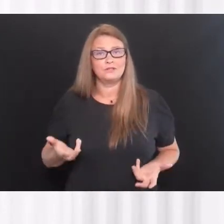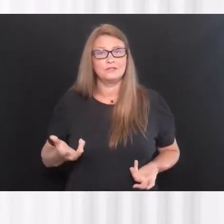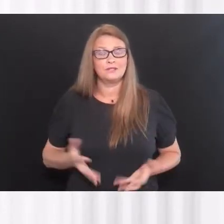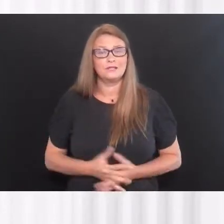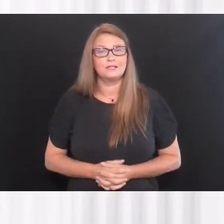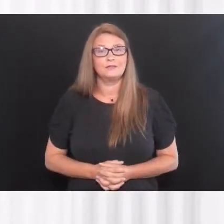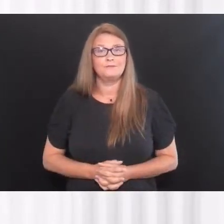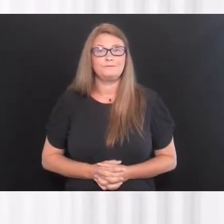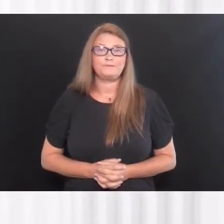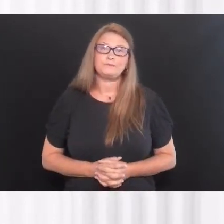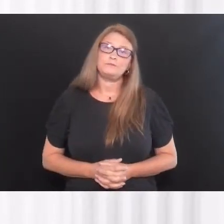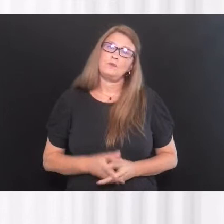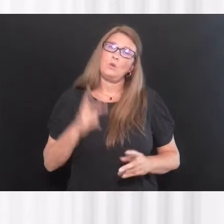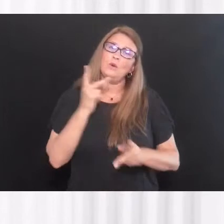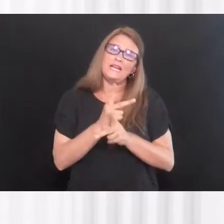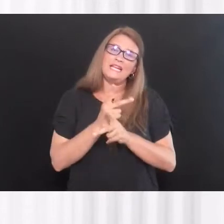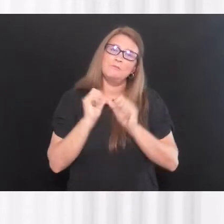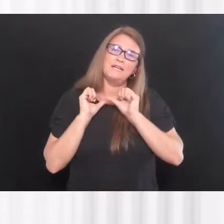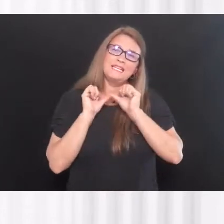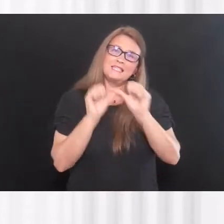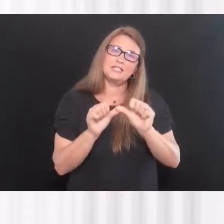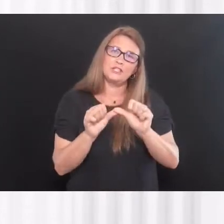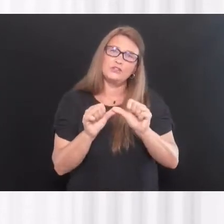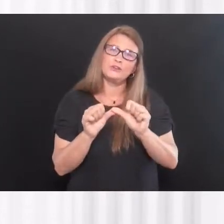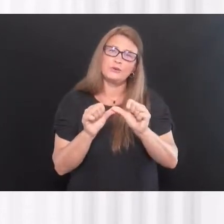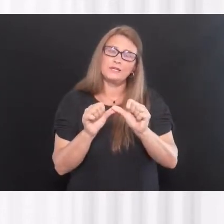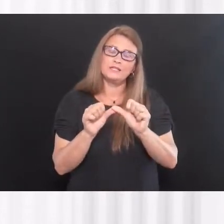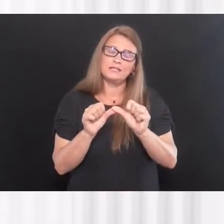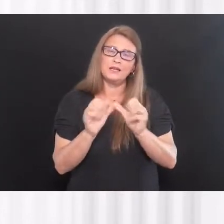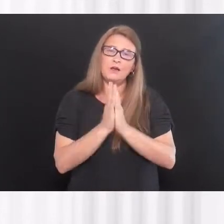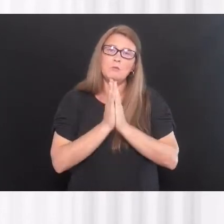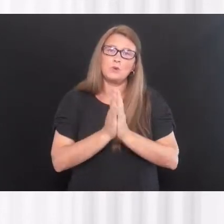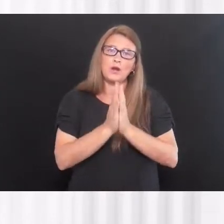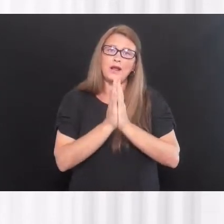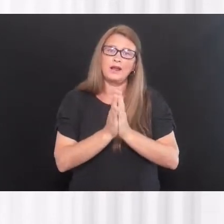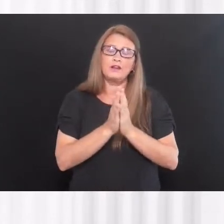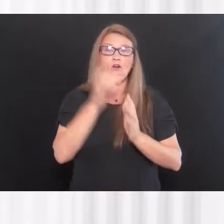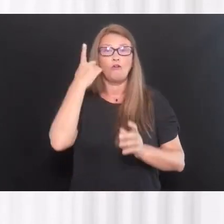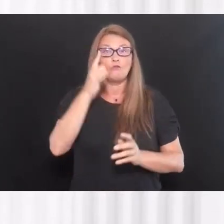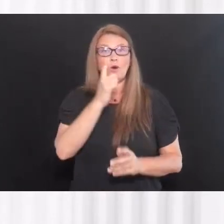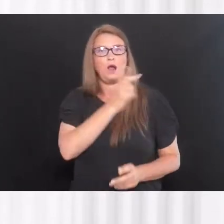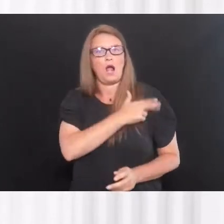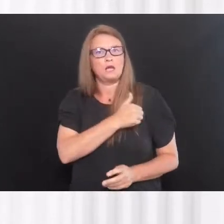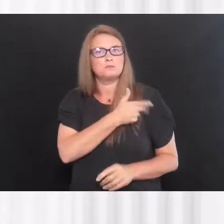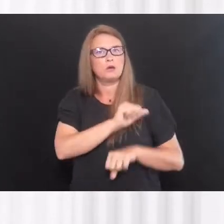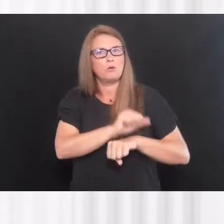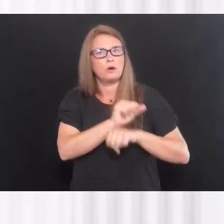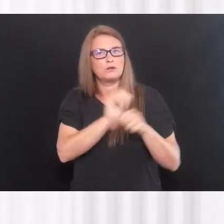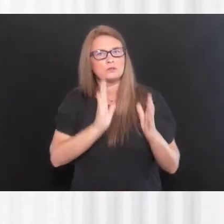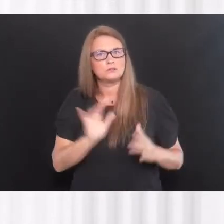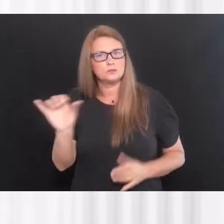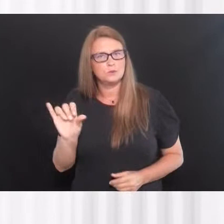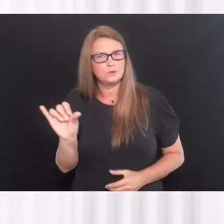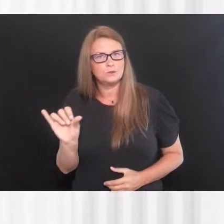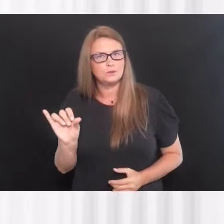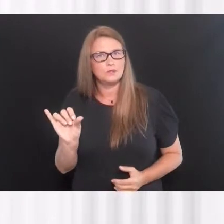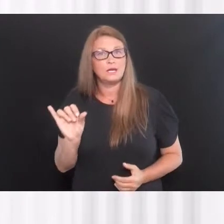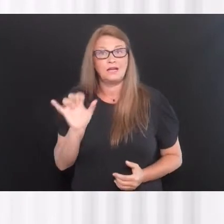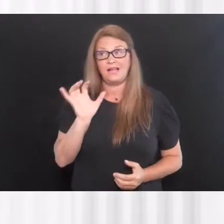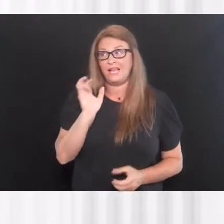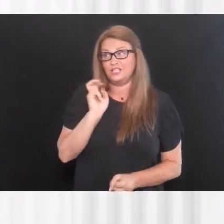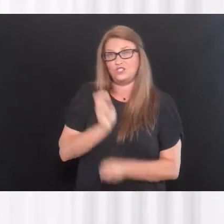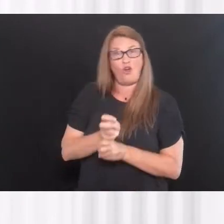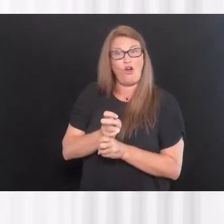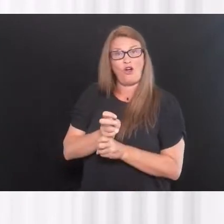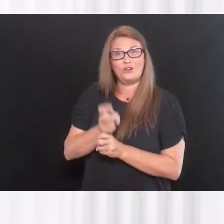Again, keep everybody in your thoughts and prayers, and please keep your healthcare workers in your thoughts and prayers, because it is rough to go